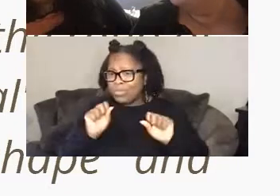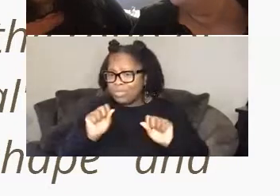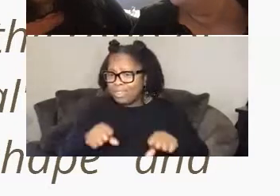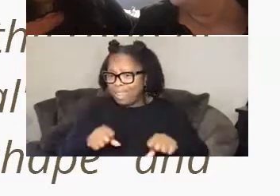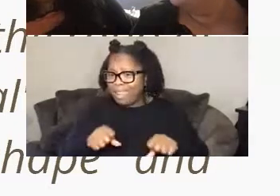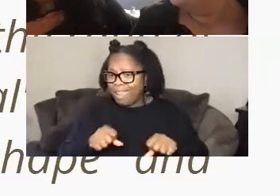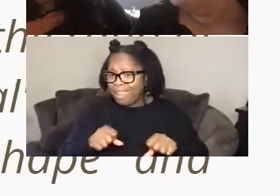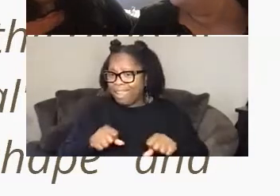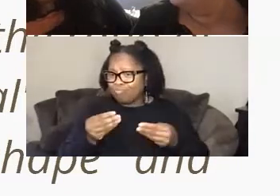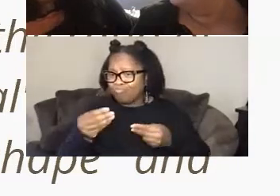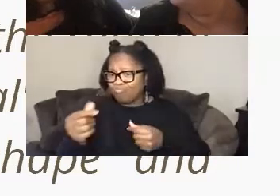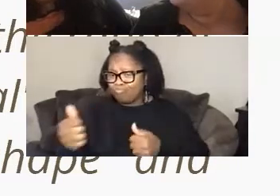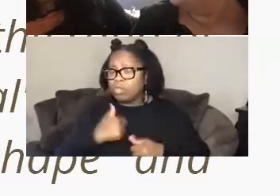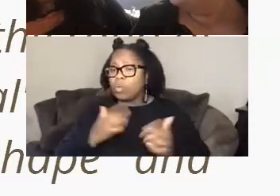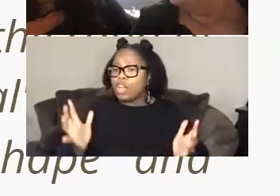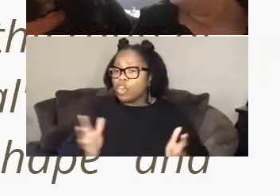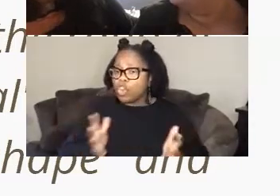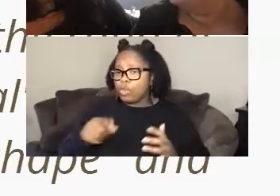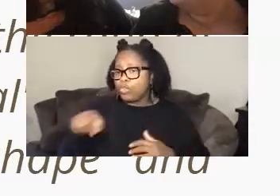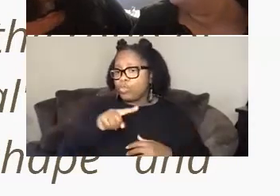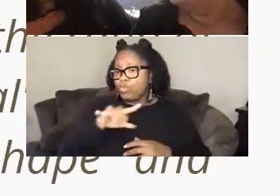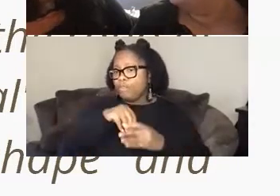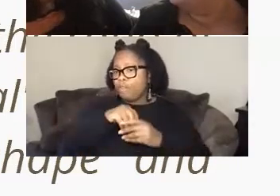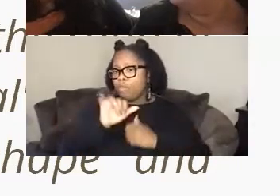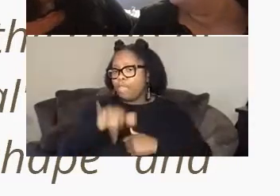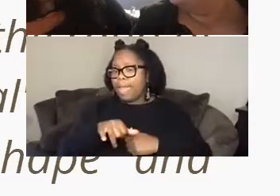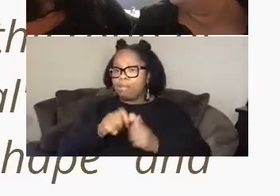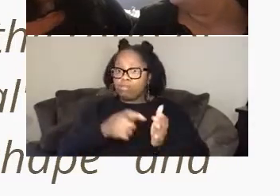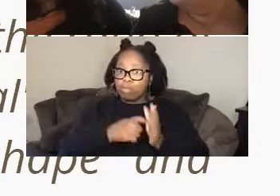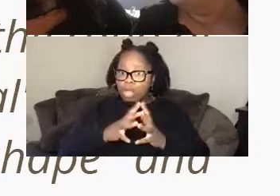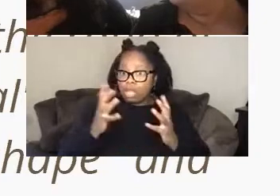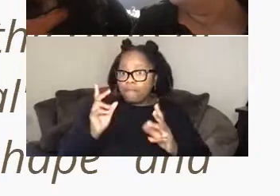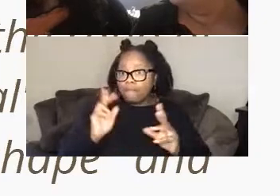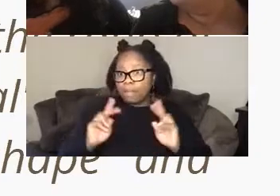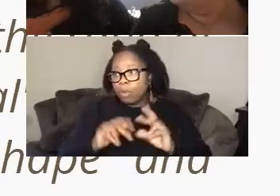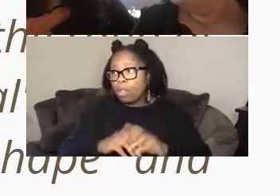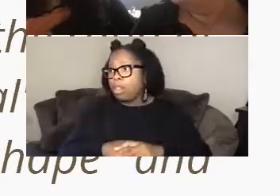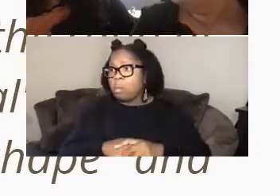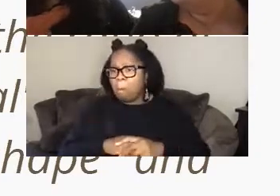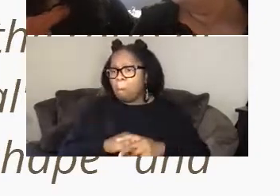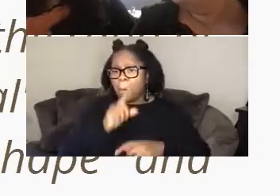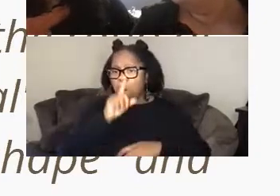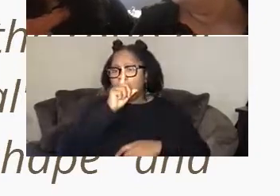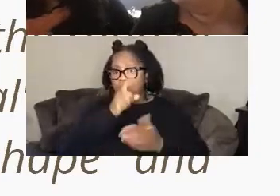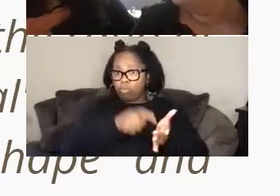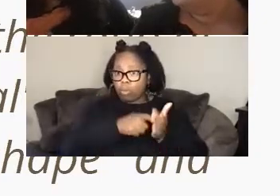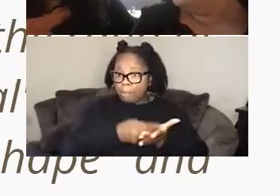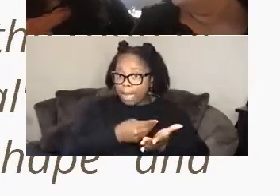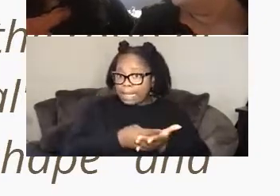encourage you to think about doing that. It doesn't take a lot of people. It doesn't necessarily take money. It just